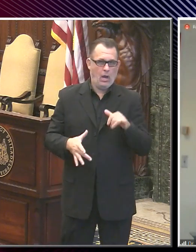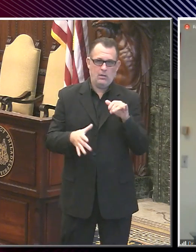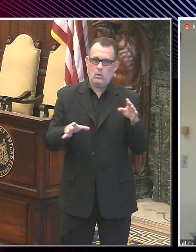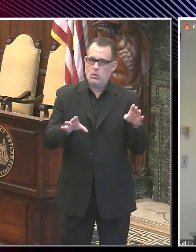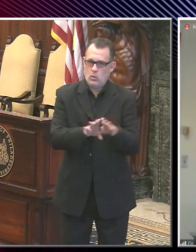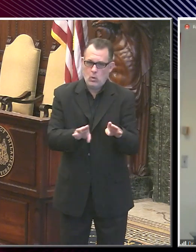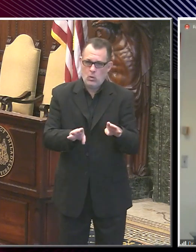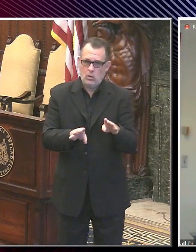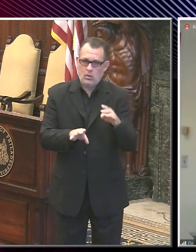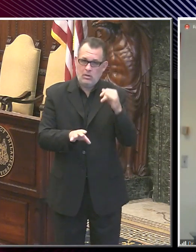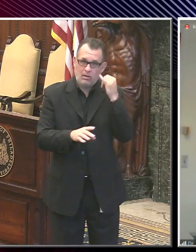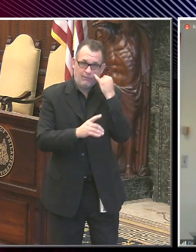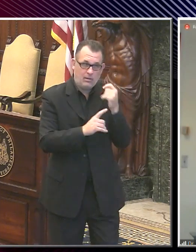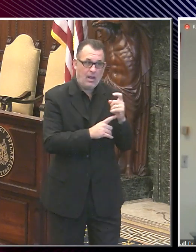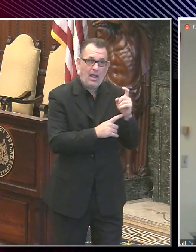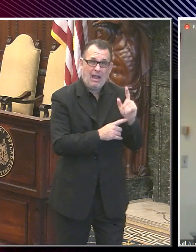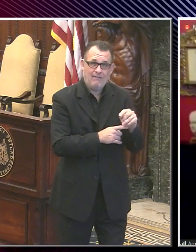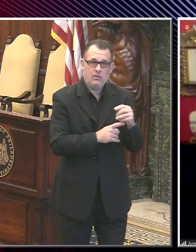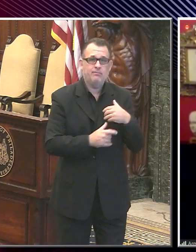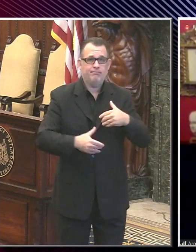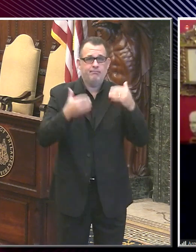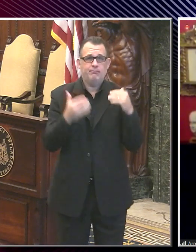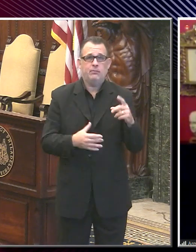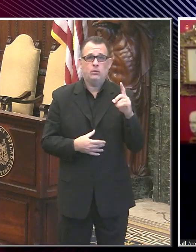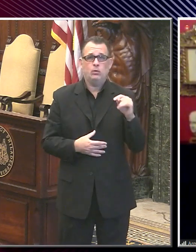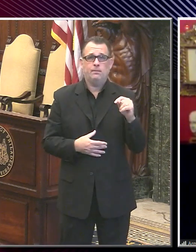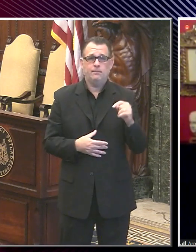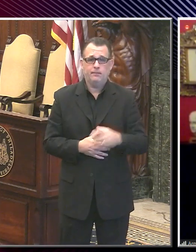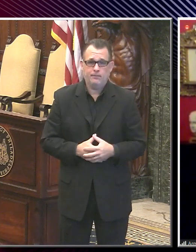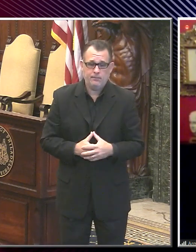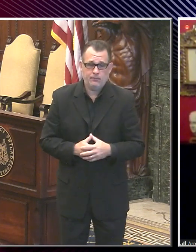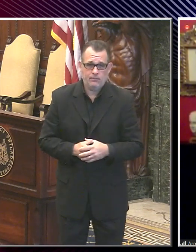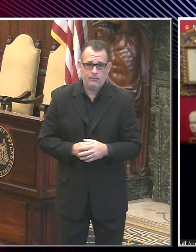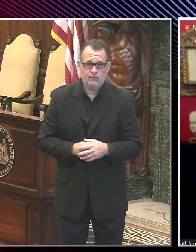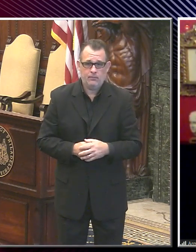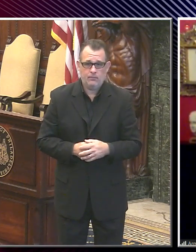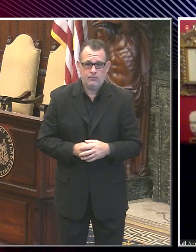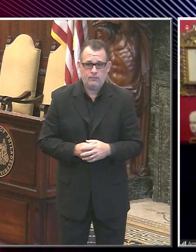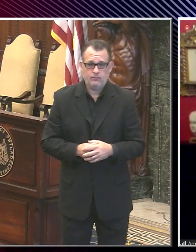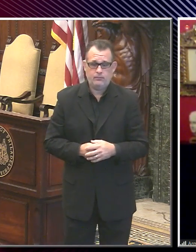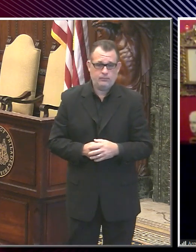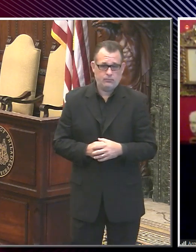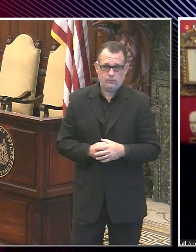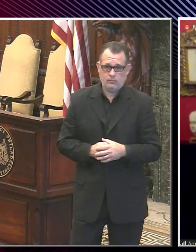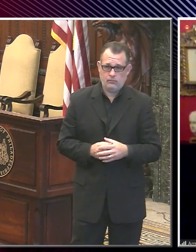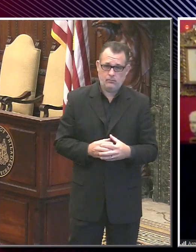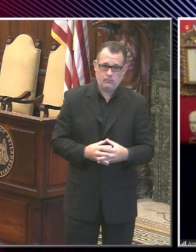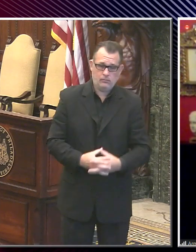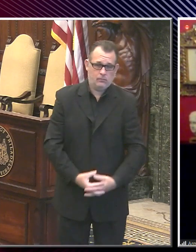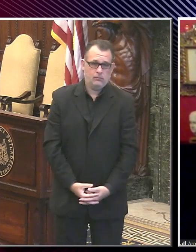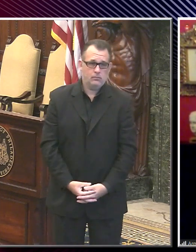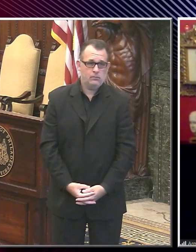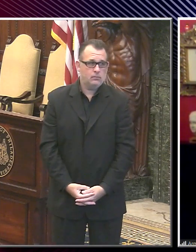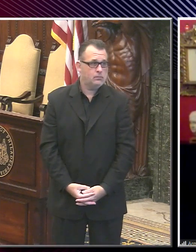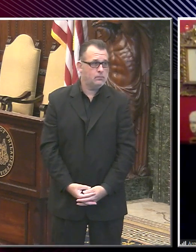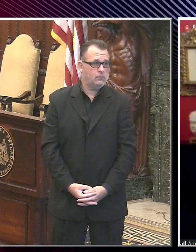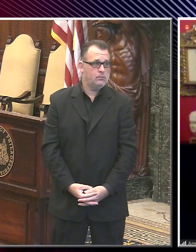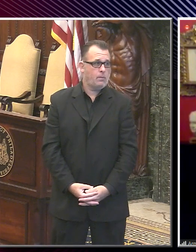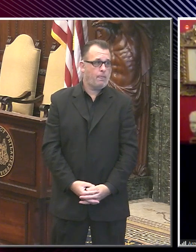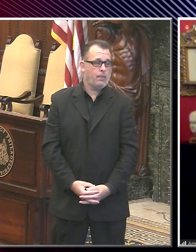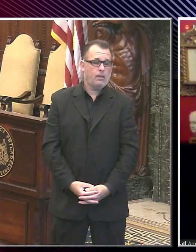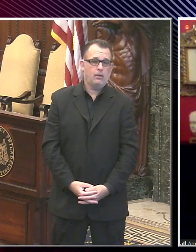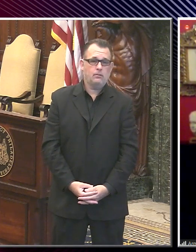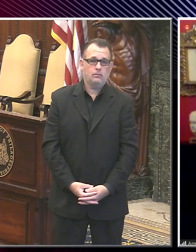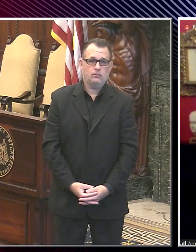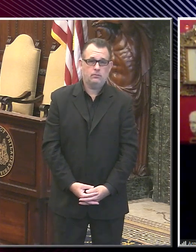epidemic, we will do that. Esta es una pregunta muy difícil de responder, y especialmente para los operadores de restaurantes. Nosotros tenemos la expectativa y